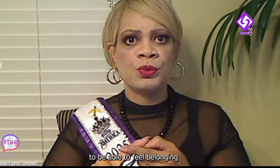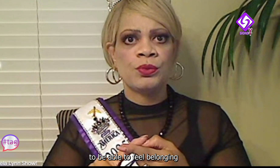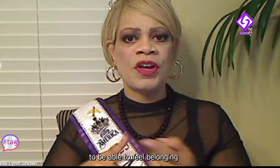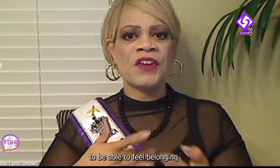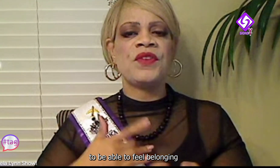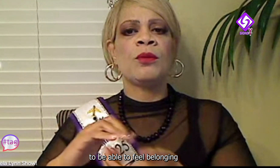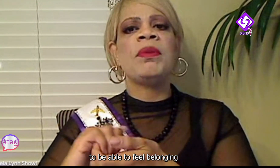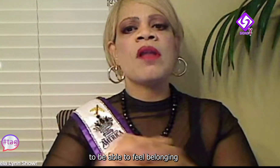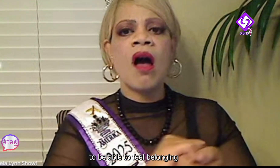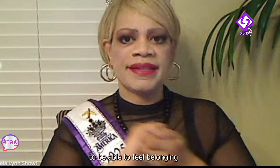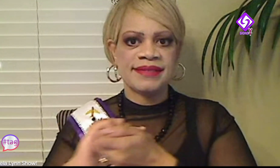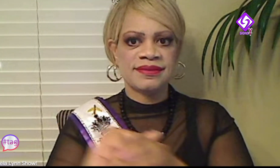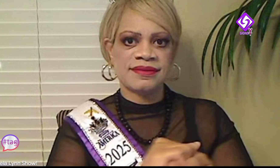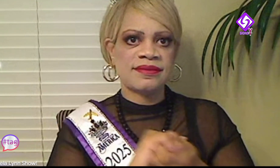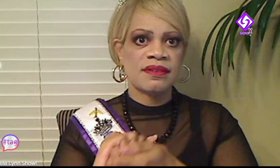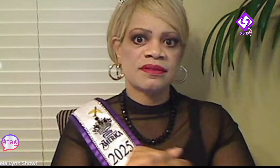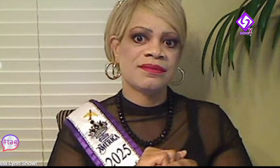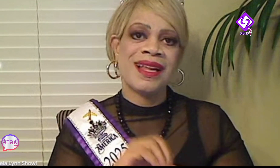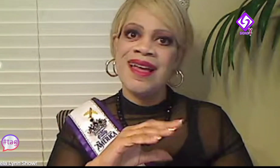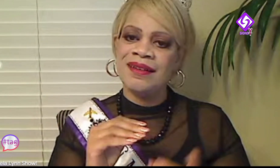to feel belonging.